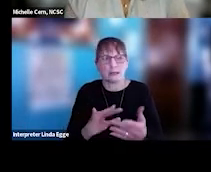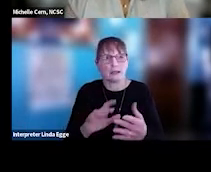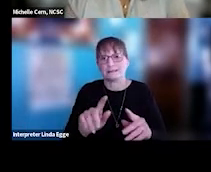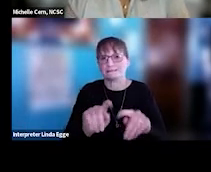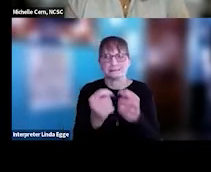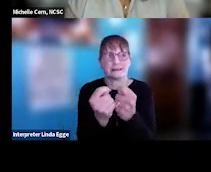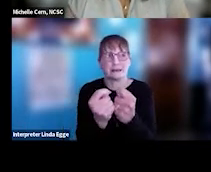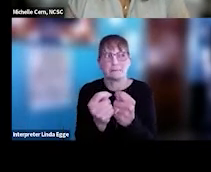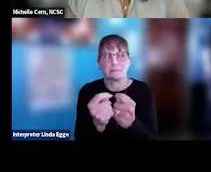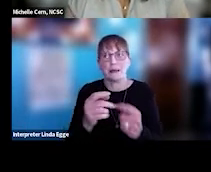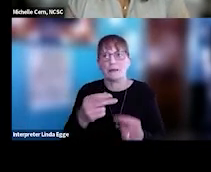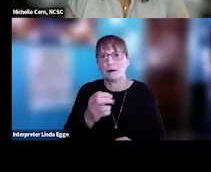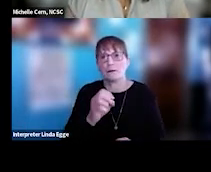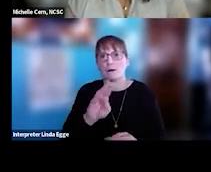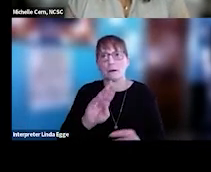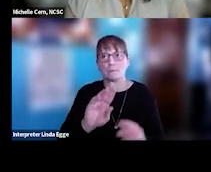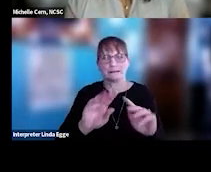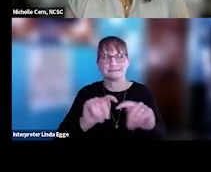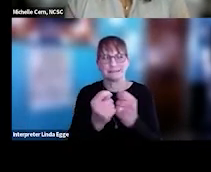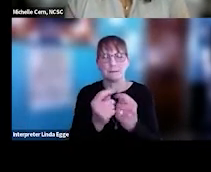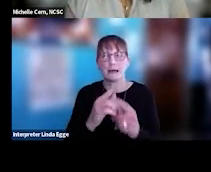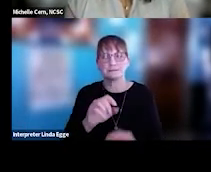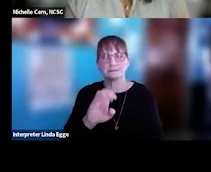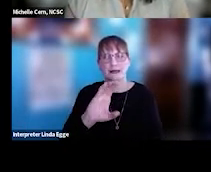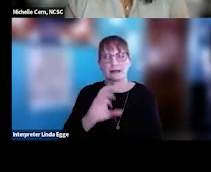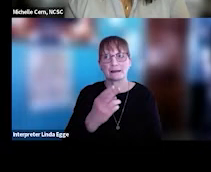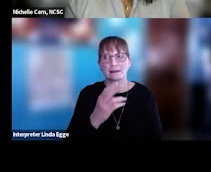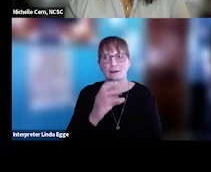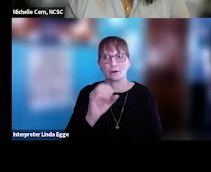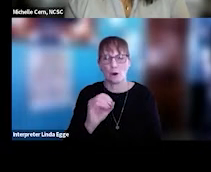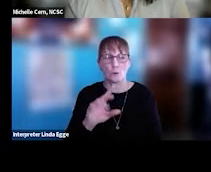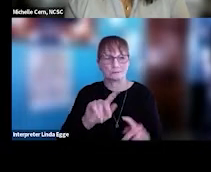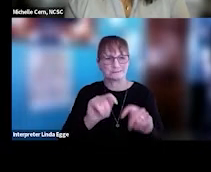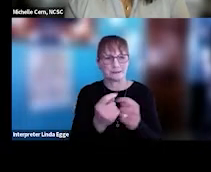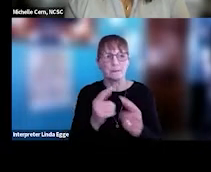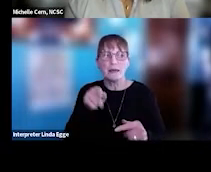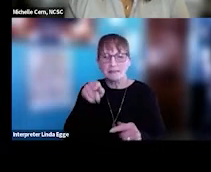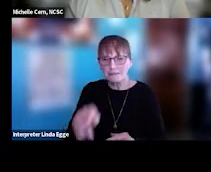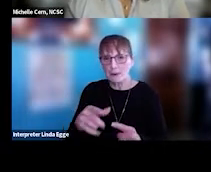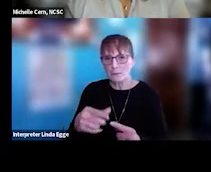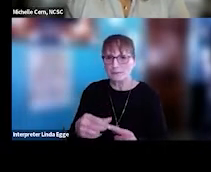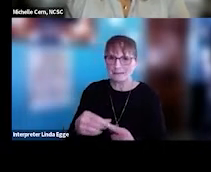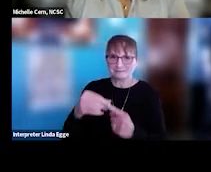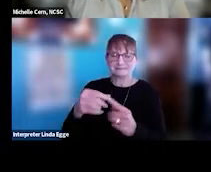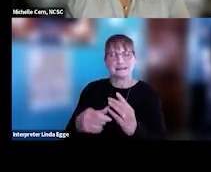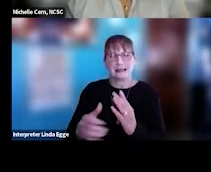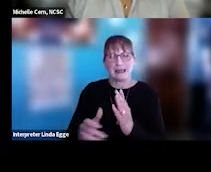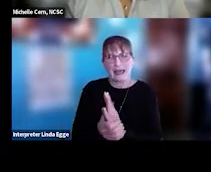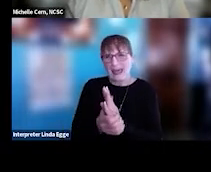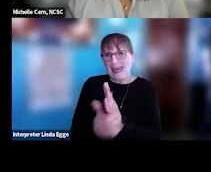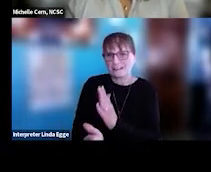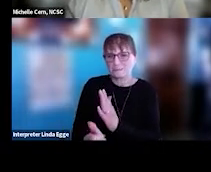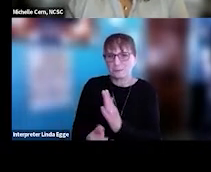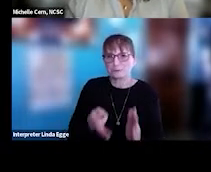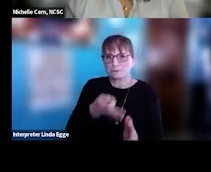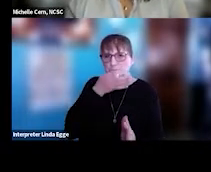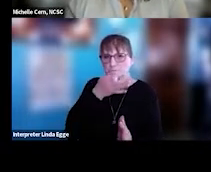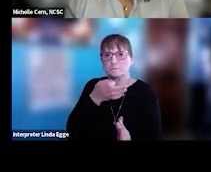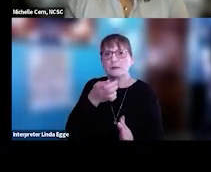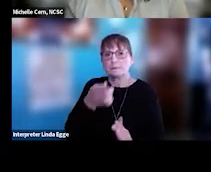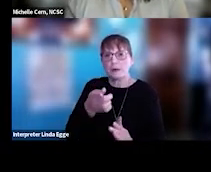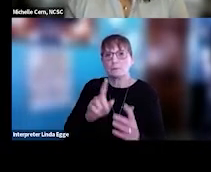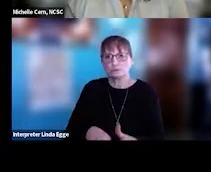as referred to in the ECHO world. And they really were our experts for each series that we piloted and